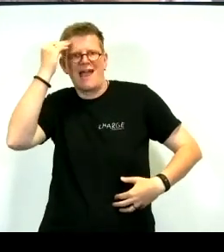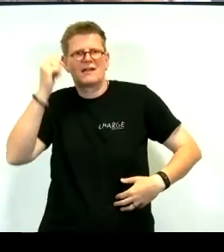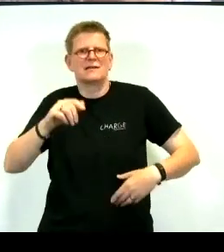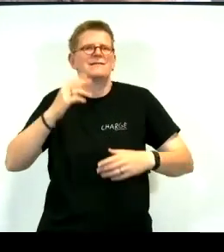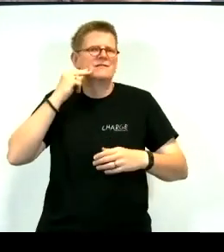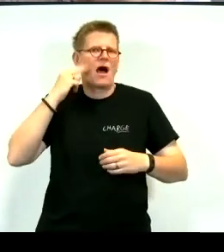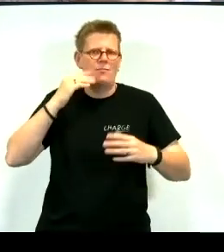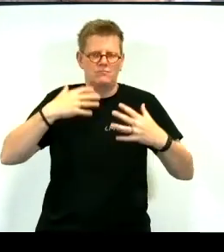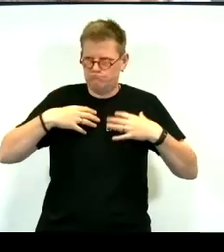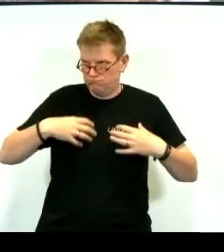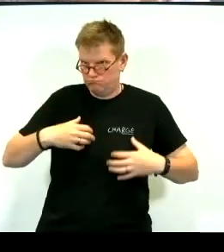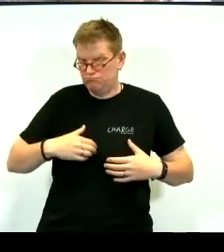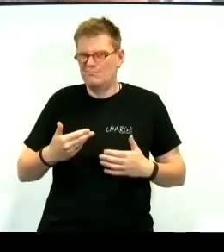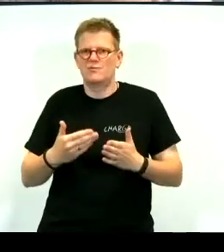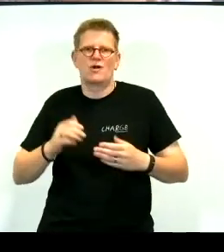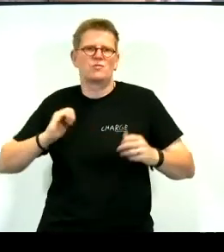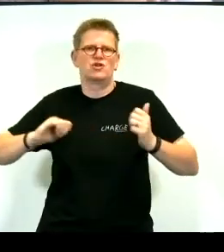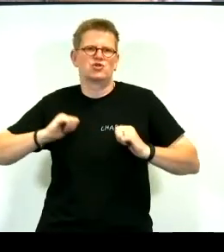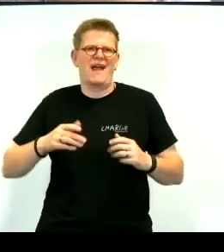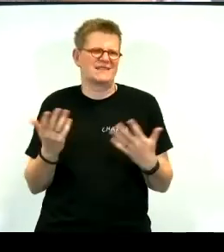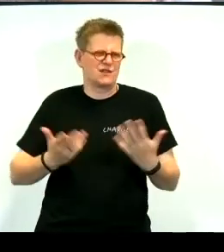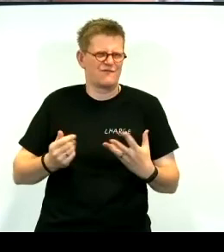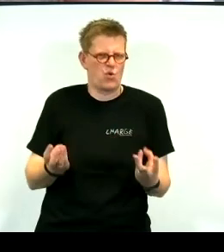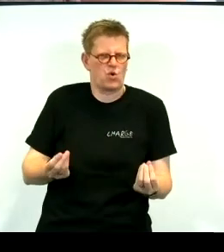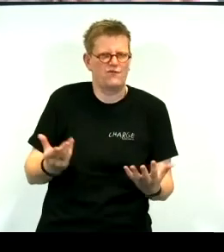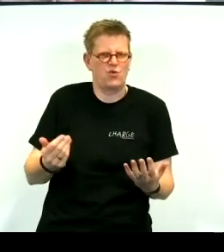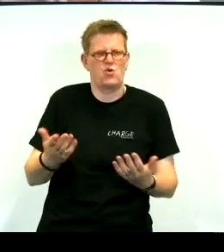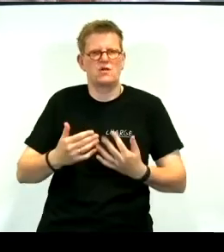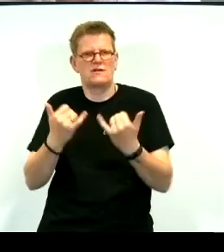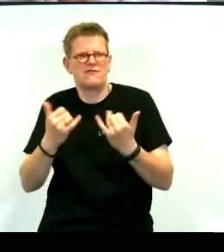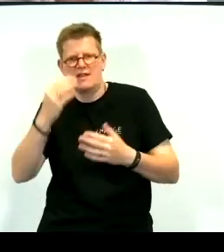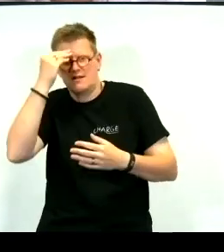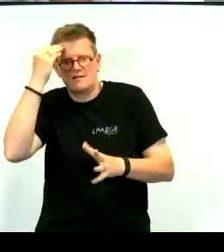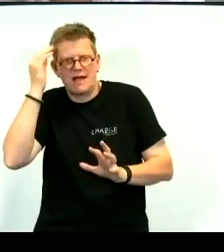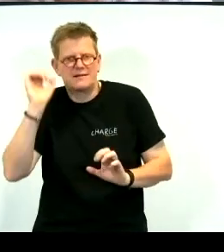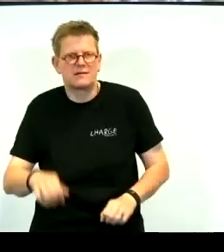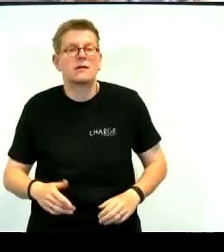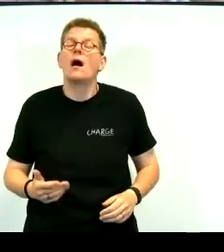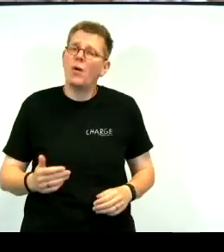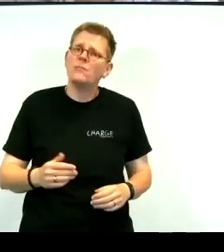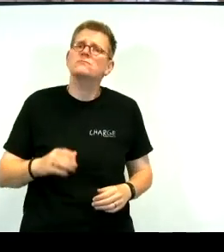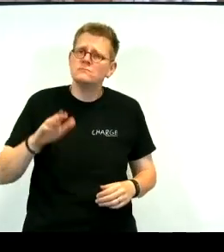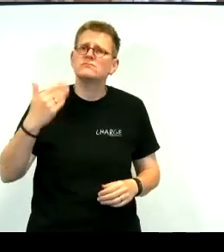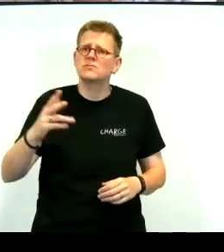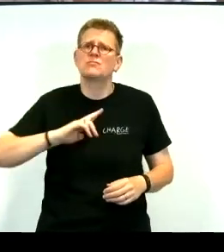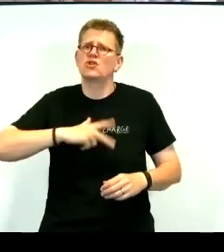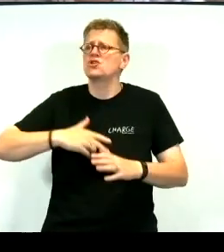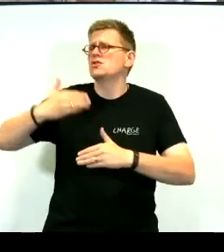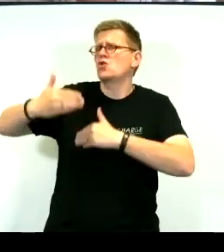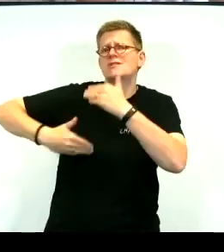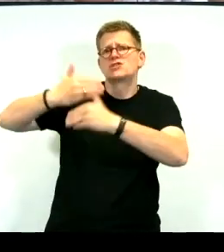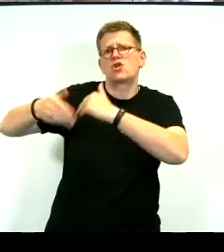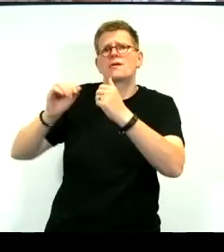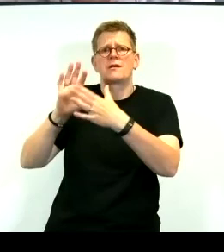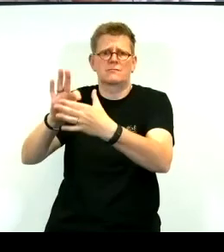But then, you know, you can have those social stories about if I am hurt, I can. So a bit like that chart that was when